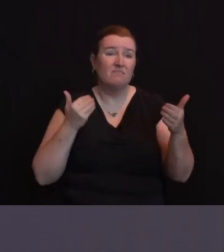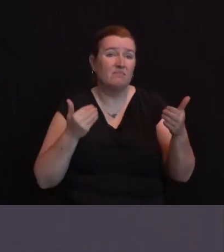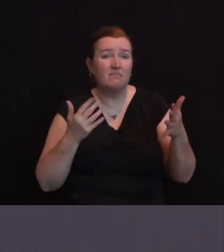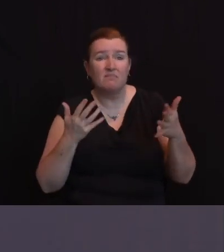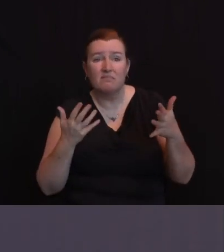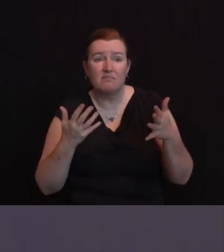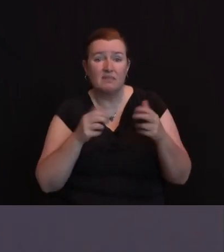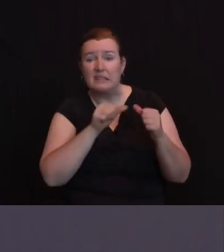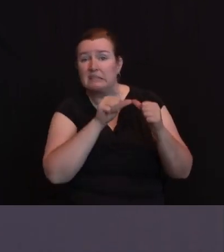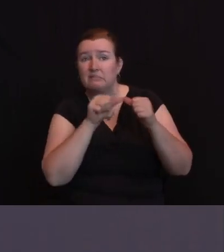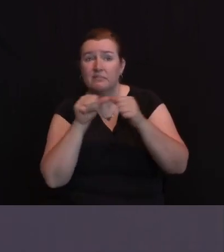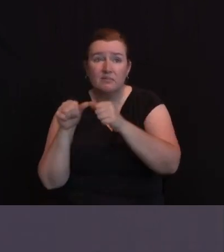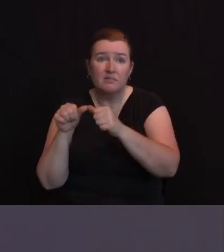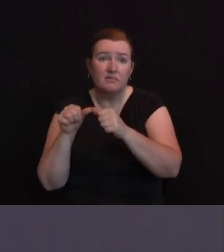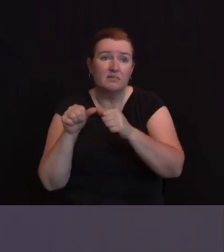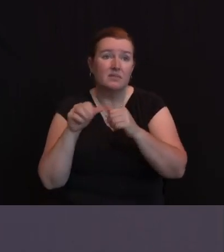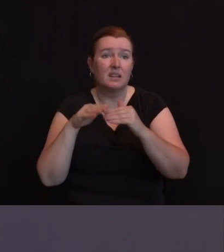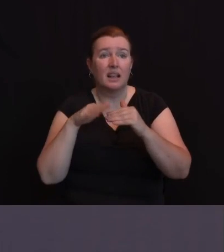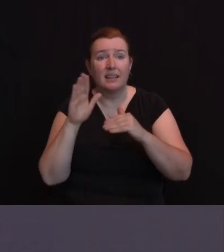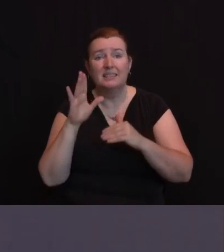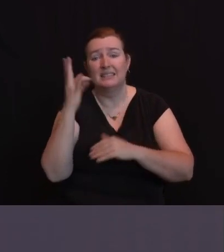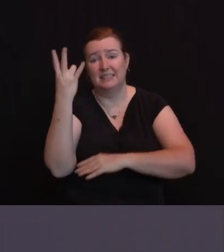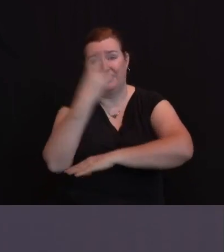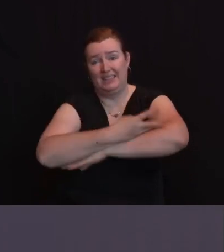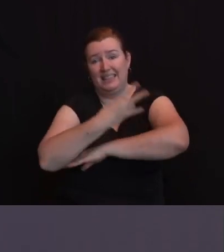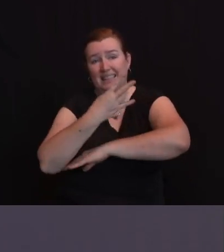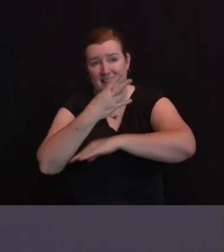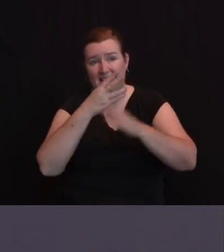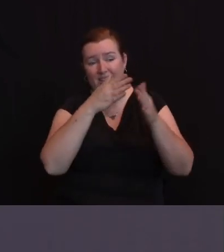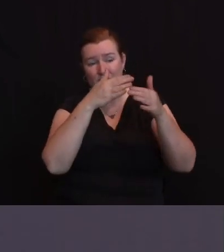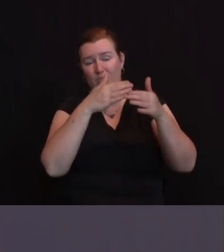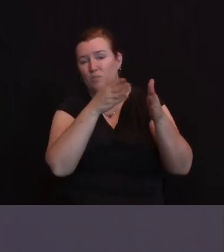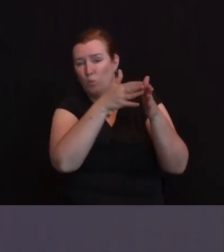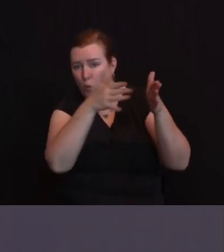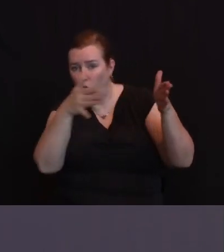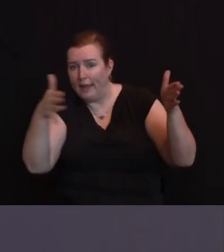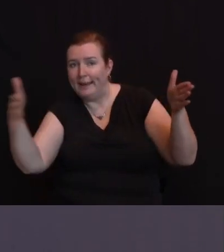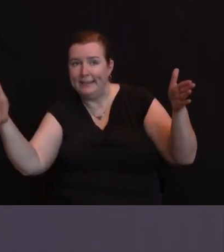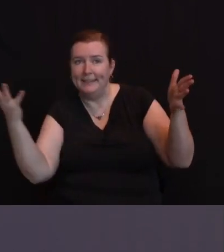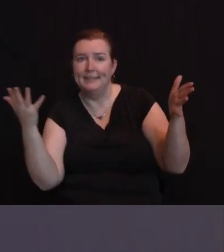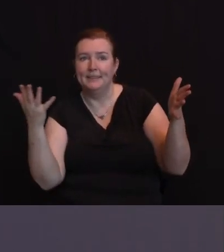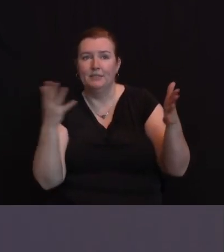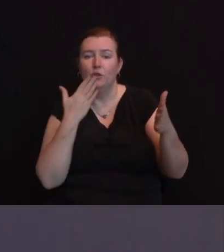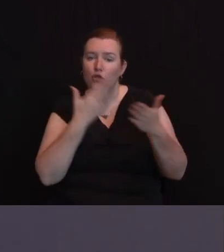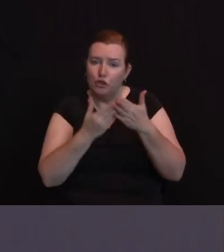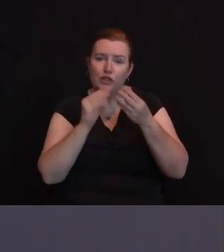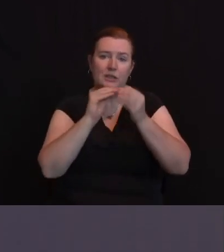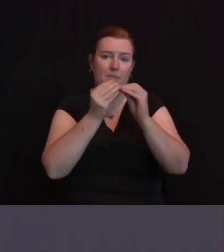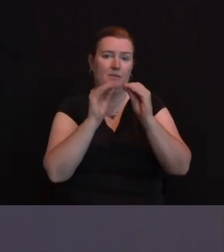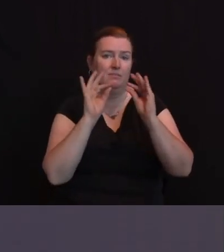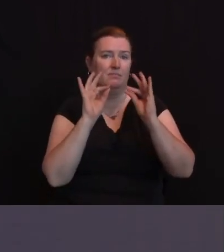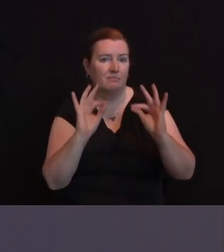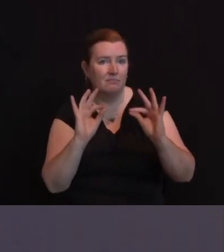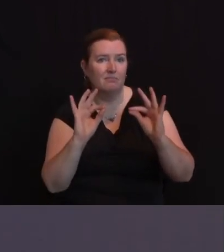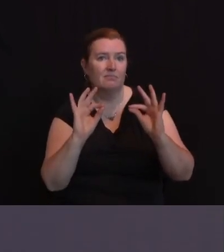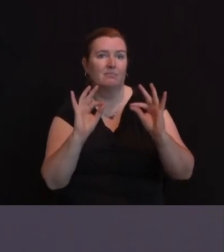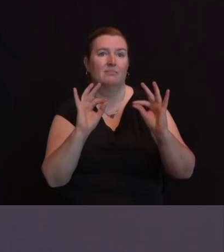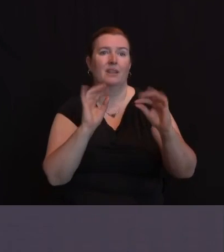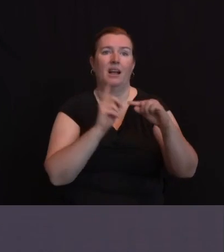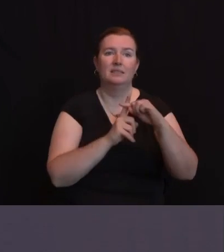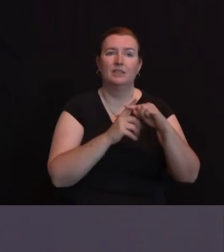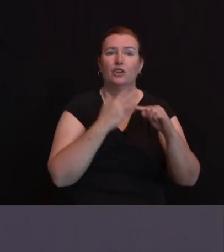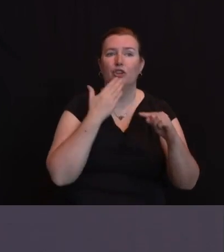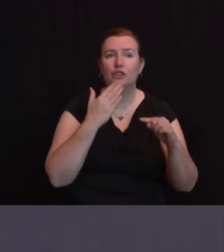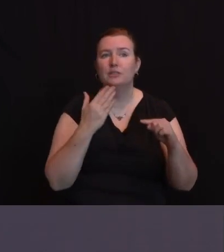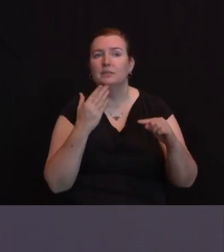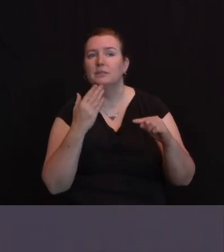least 7 days, rolling averages of numbers that are really good. And it would be also good to see the rest of the nation get